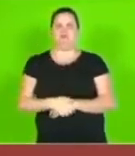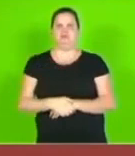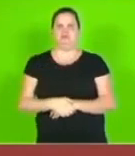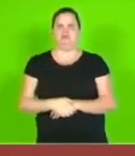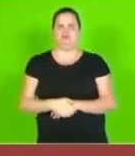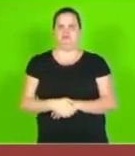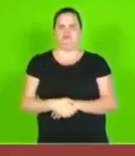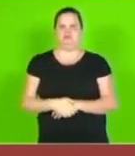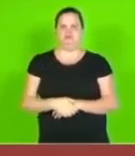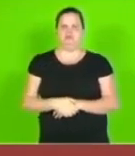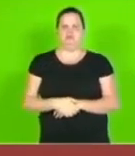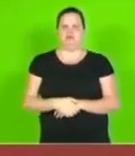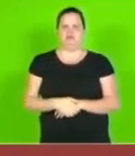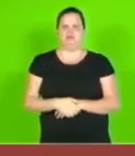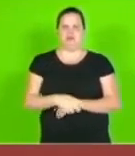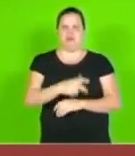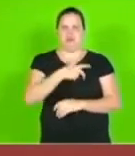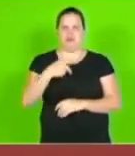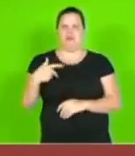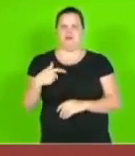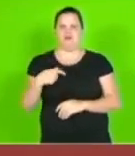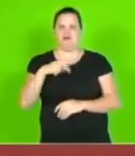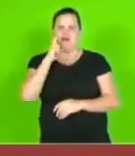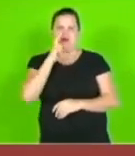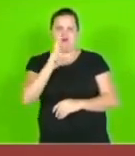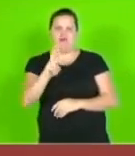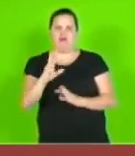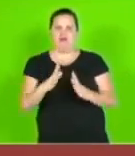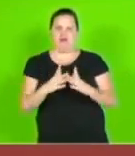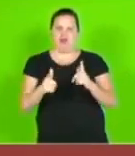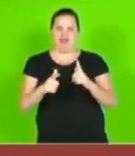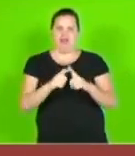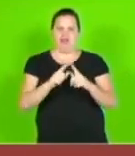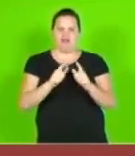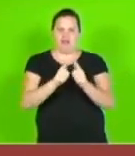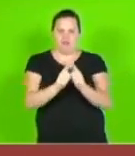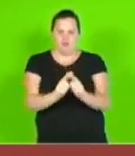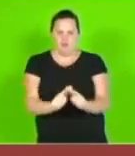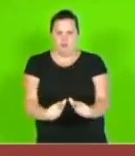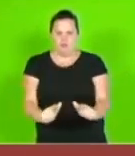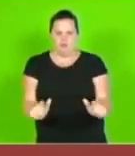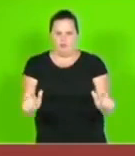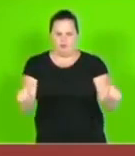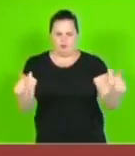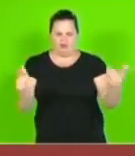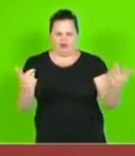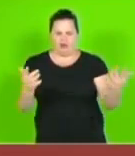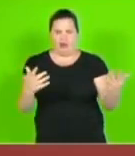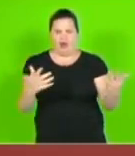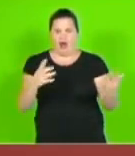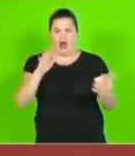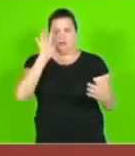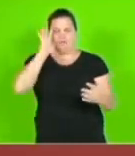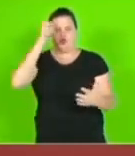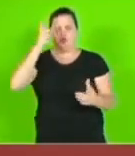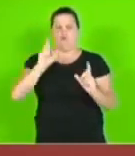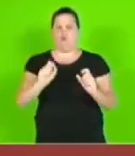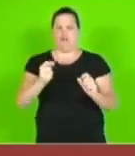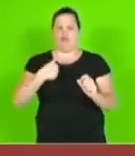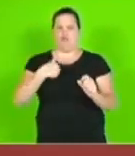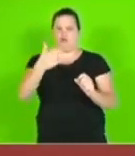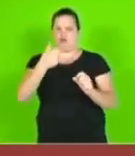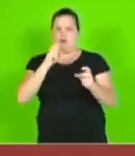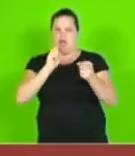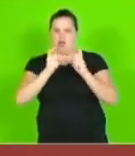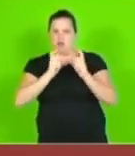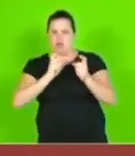There was a brethren in United States of America, and the pastor decided to make